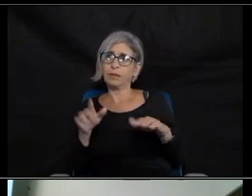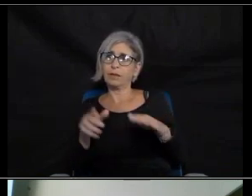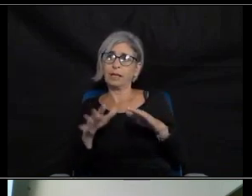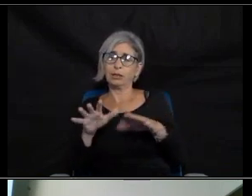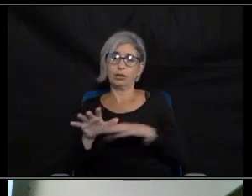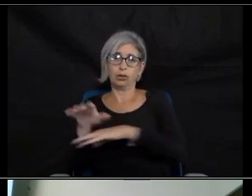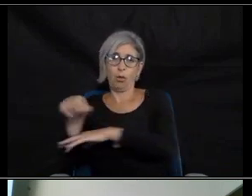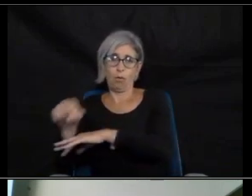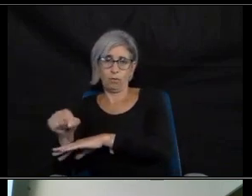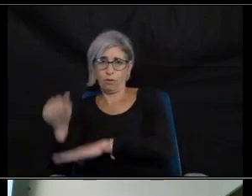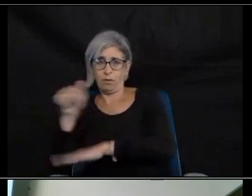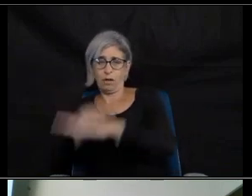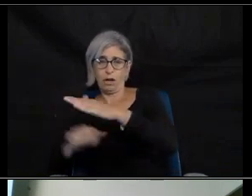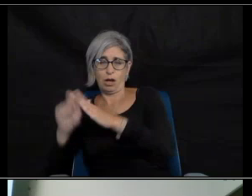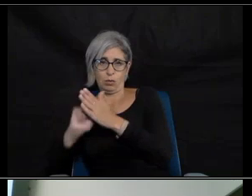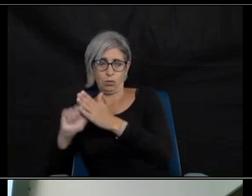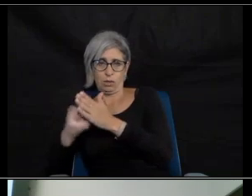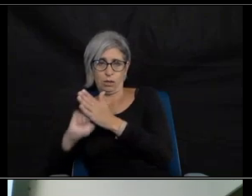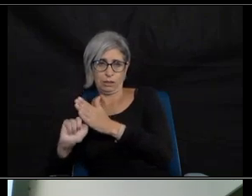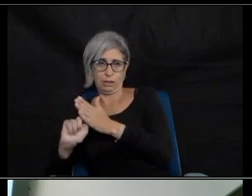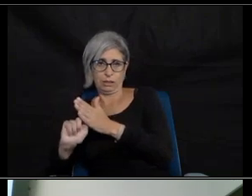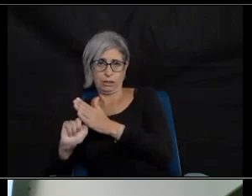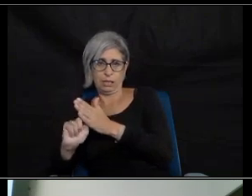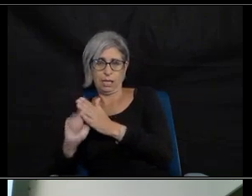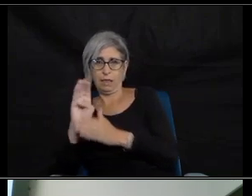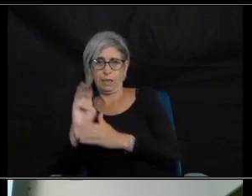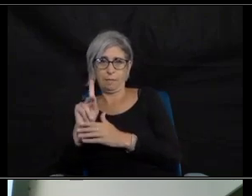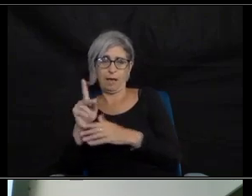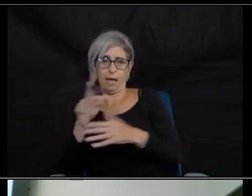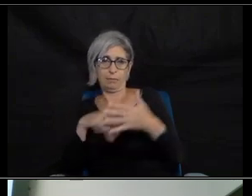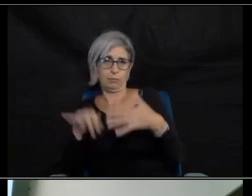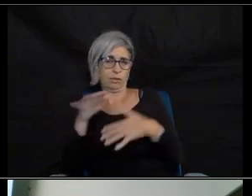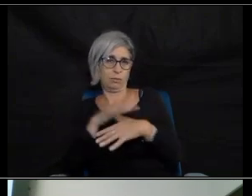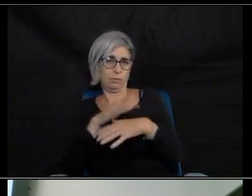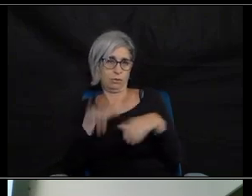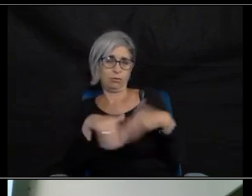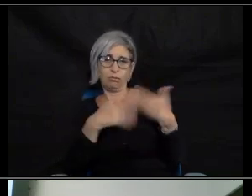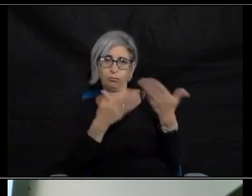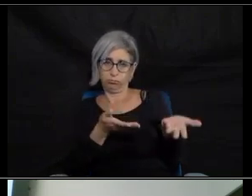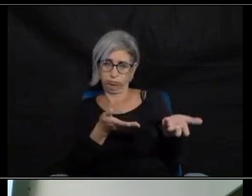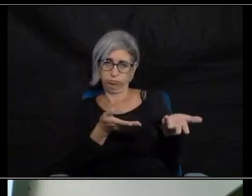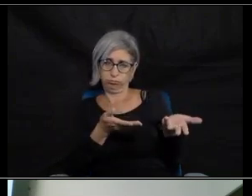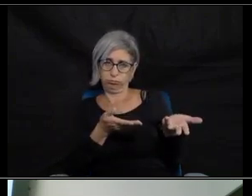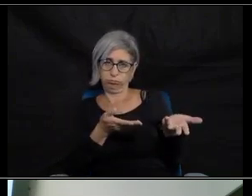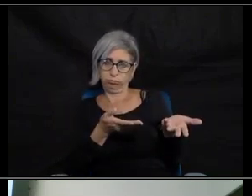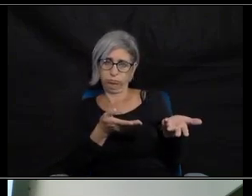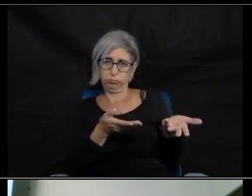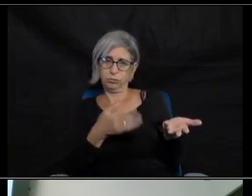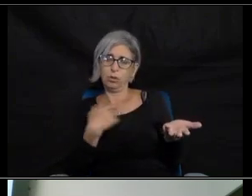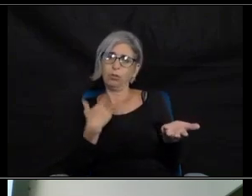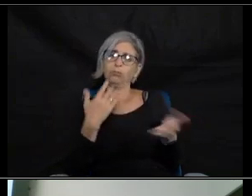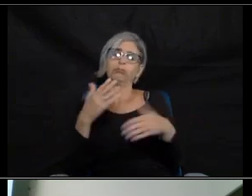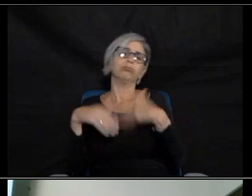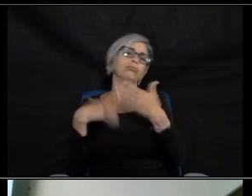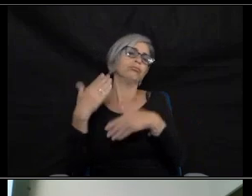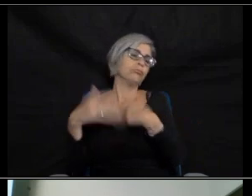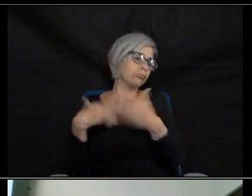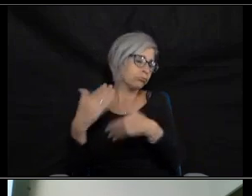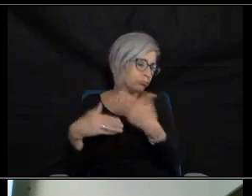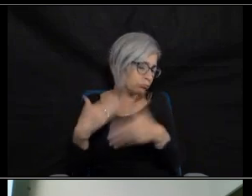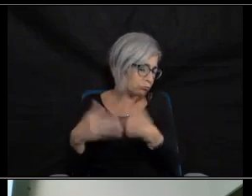and went about the bond preliminary offering. So we go down that road,